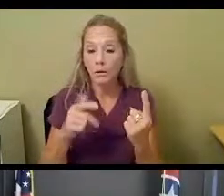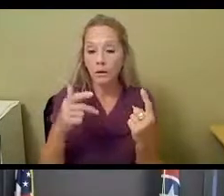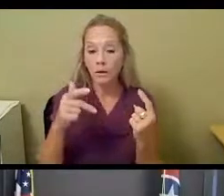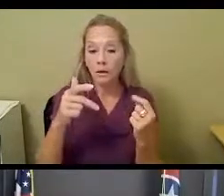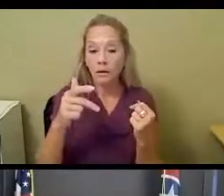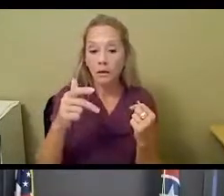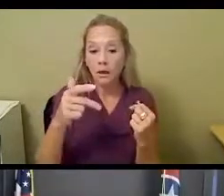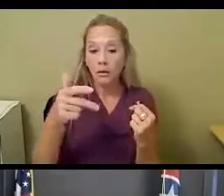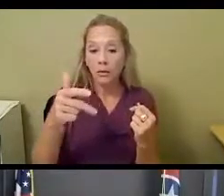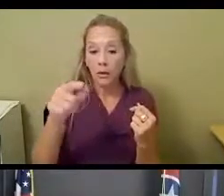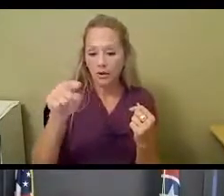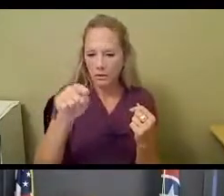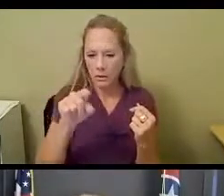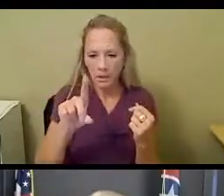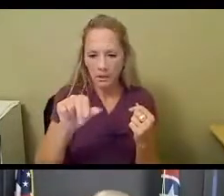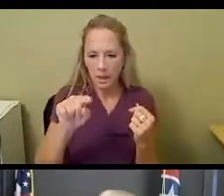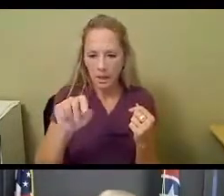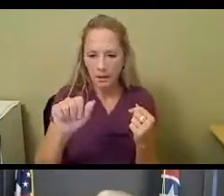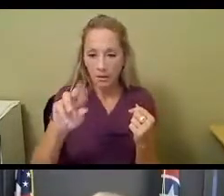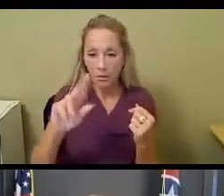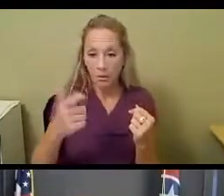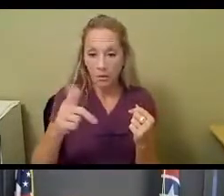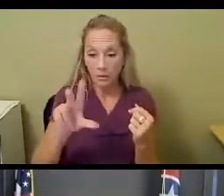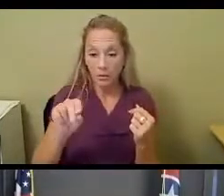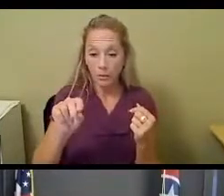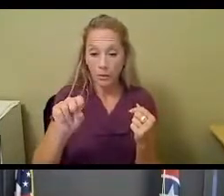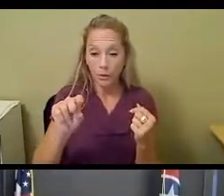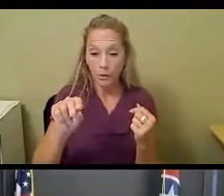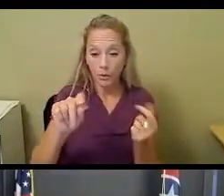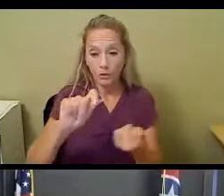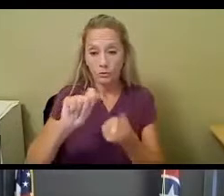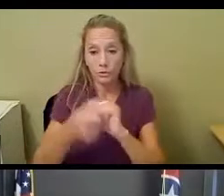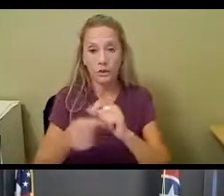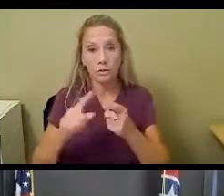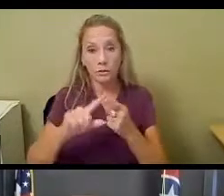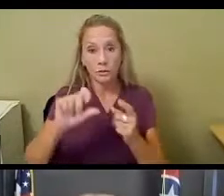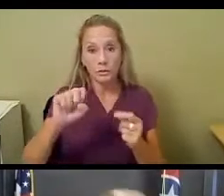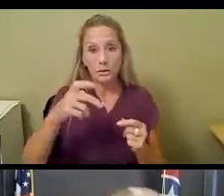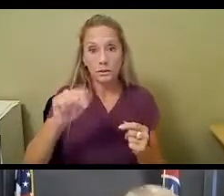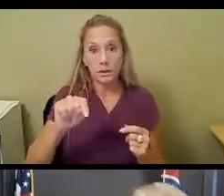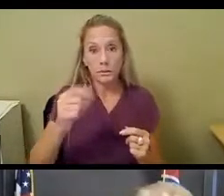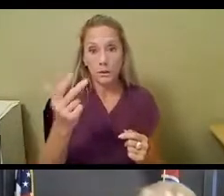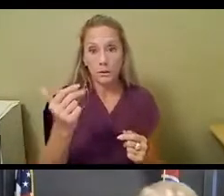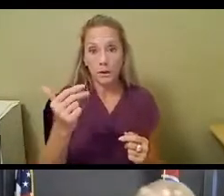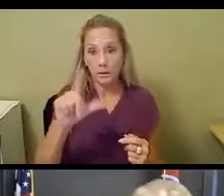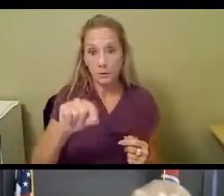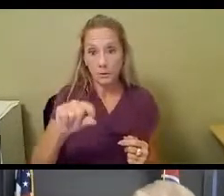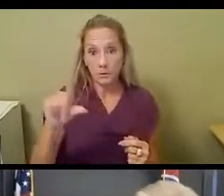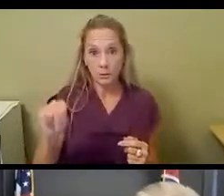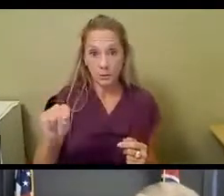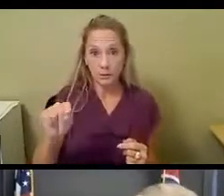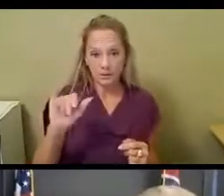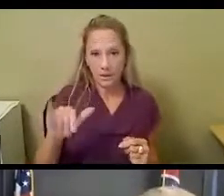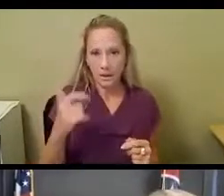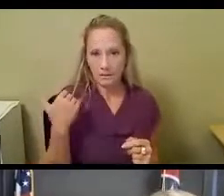whereas, changing the date from August 30th to September 13th, 2020. That was the